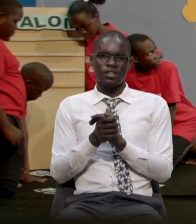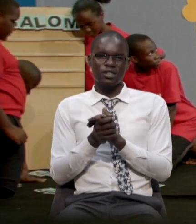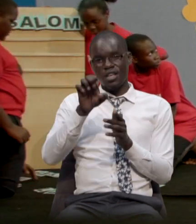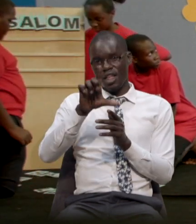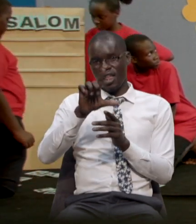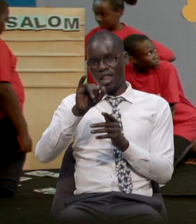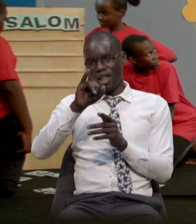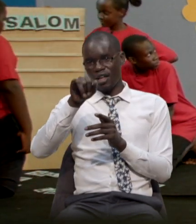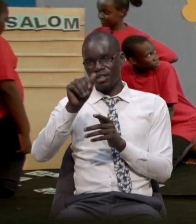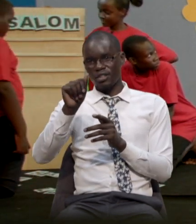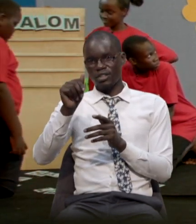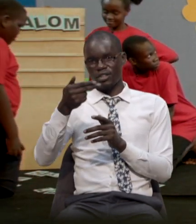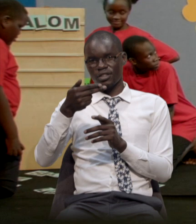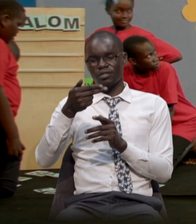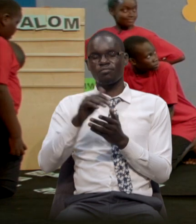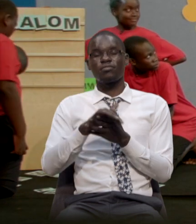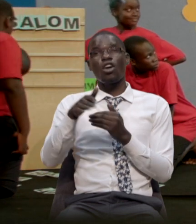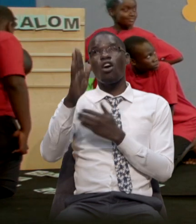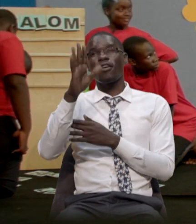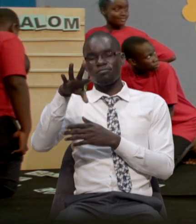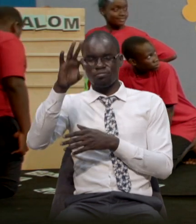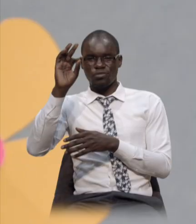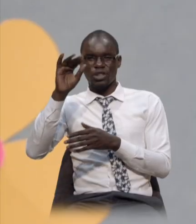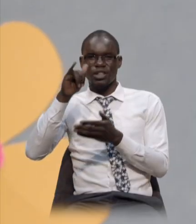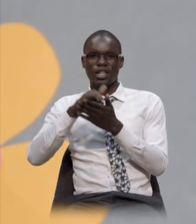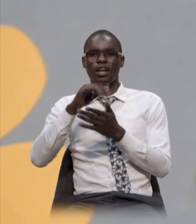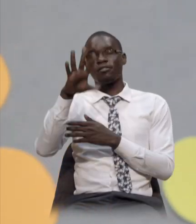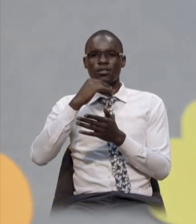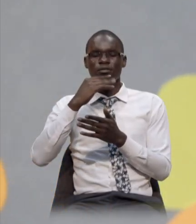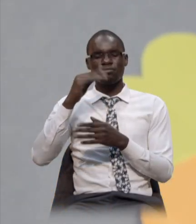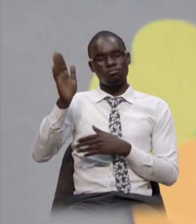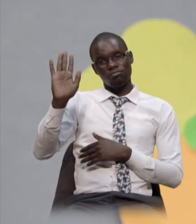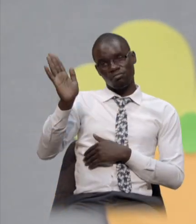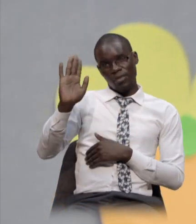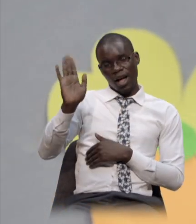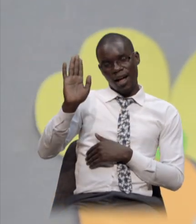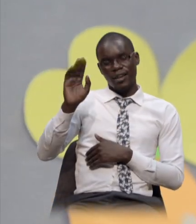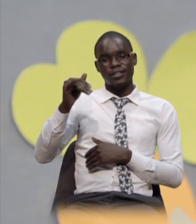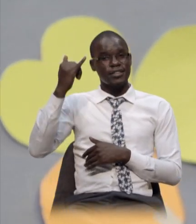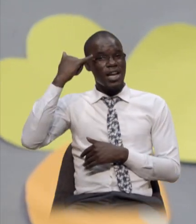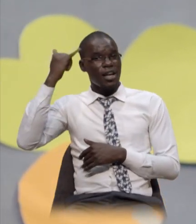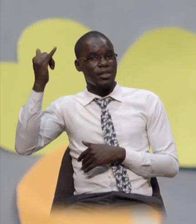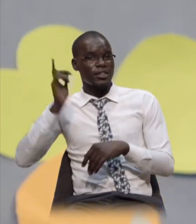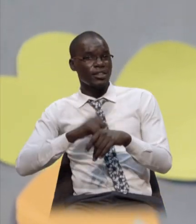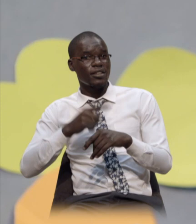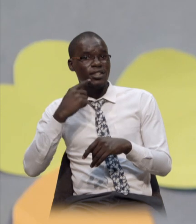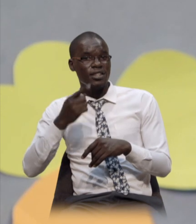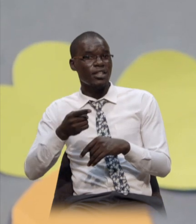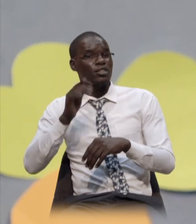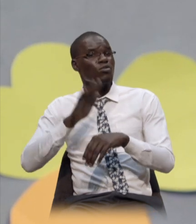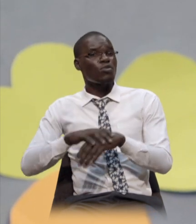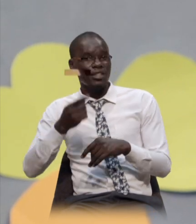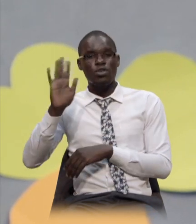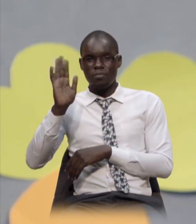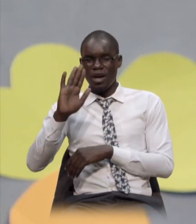Elijah. God took him. And as that man had just said bye, and you can imagine when you're saying goodbye, the way it is